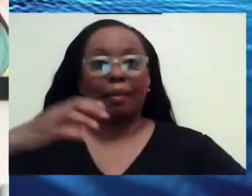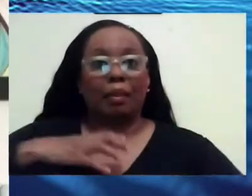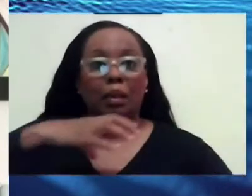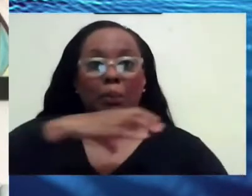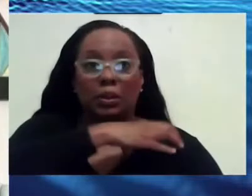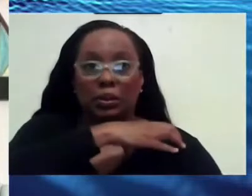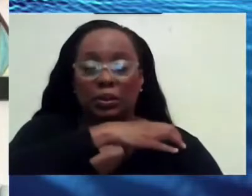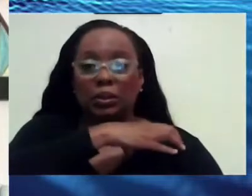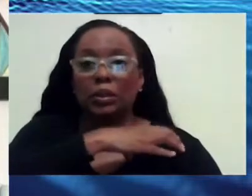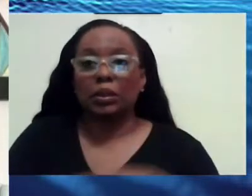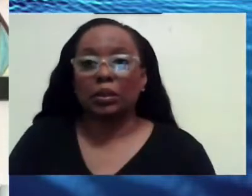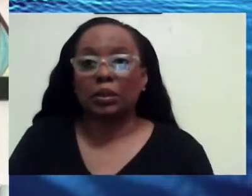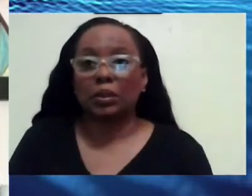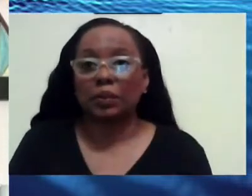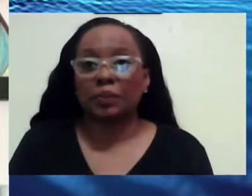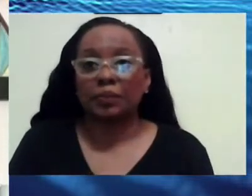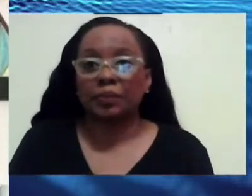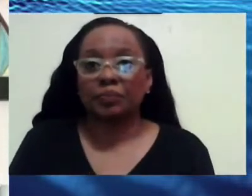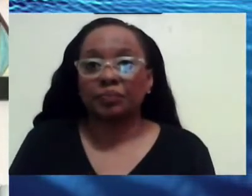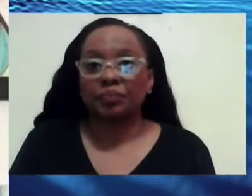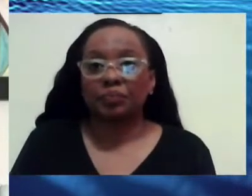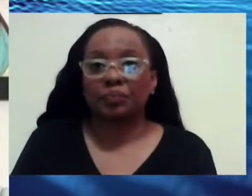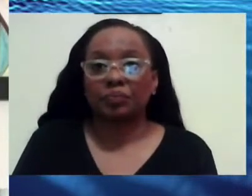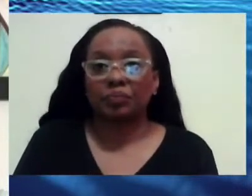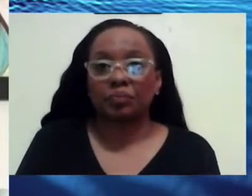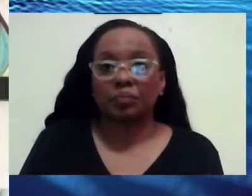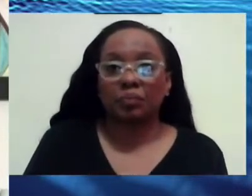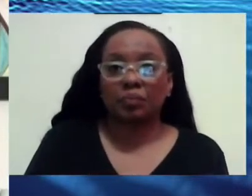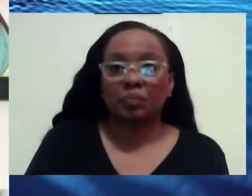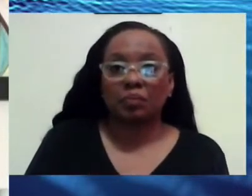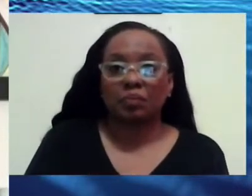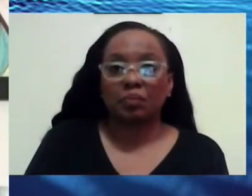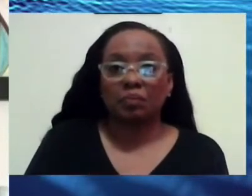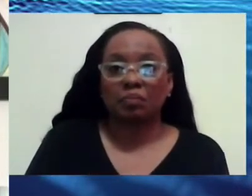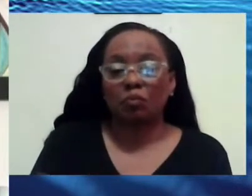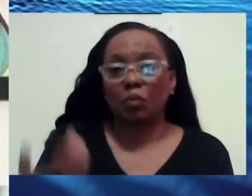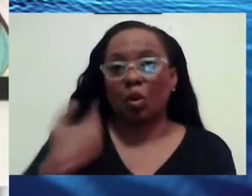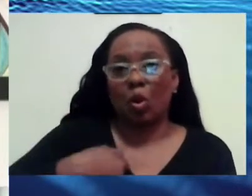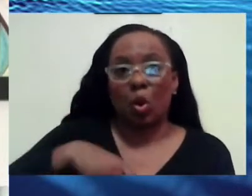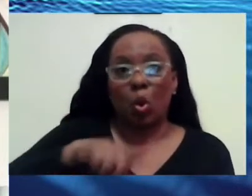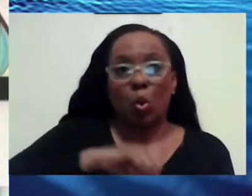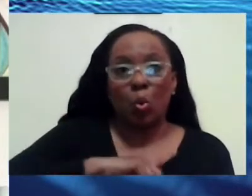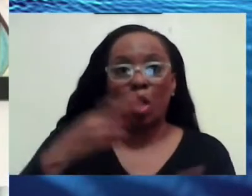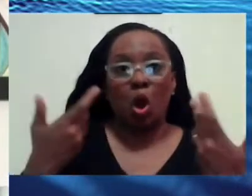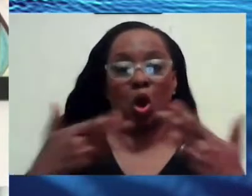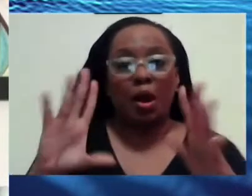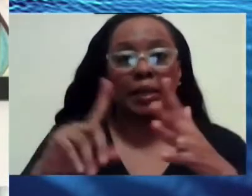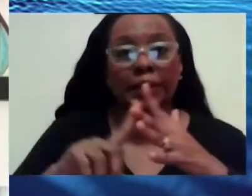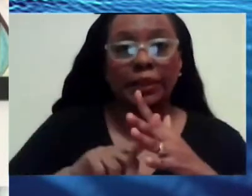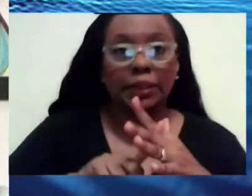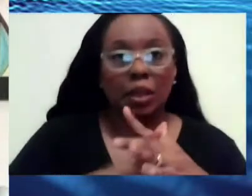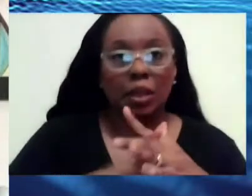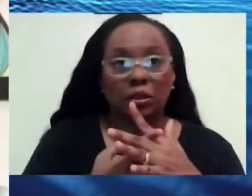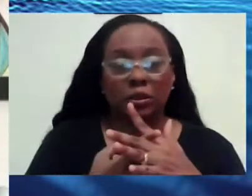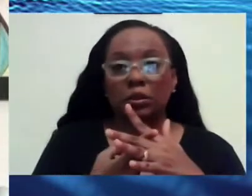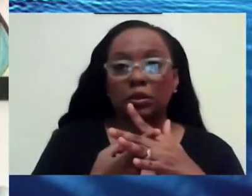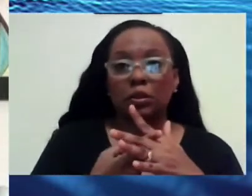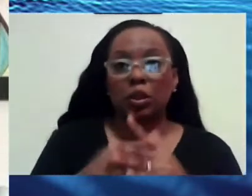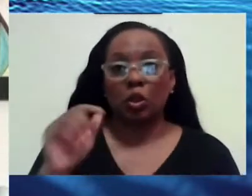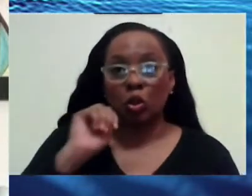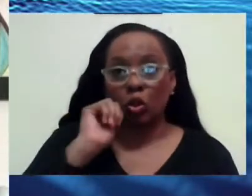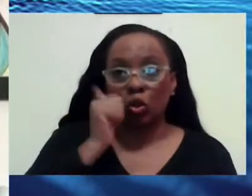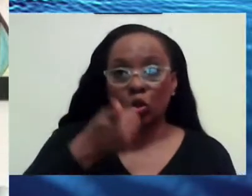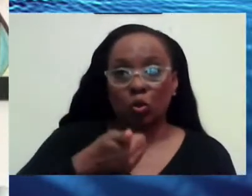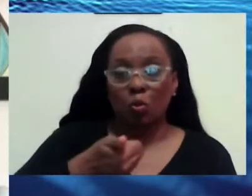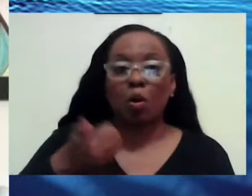I can update the country that we have in fact started to create the framework for that committee. Tomorrow at Cabinet, we'll be taking